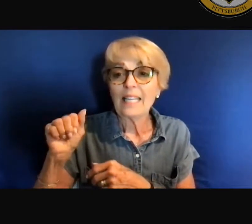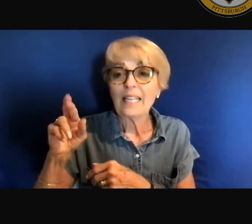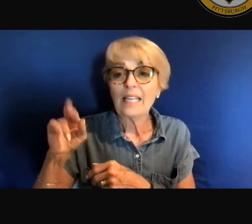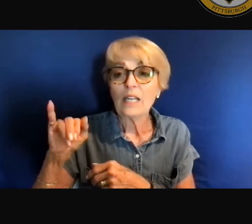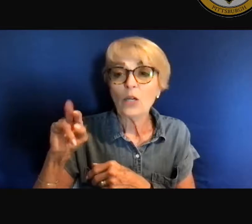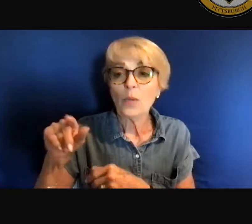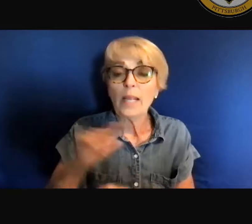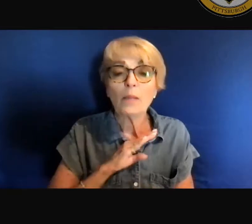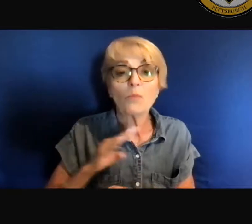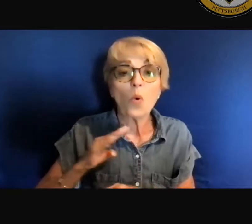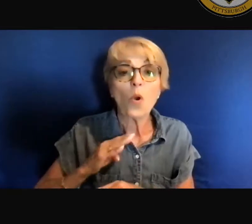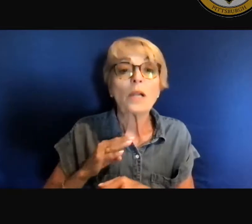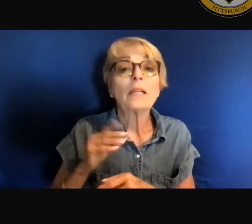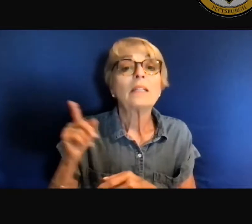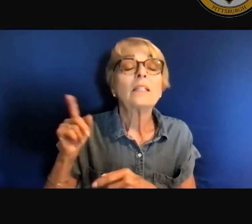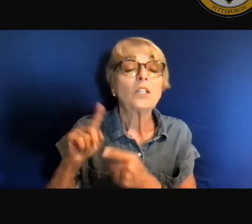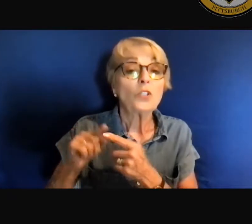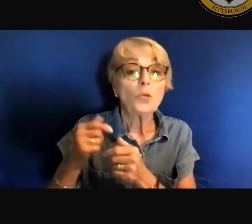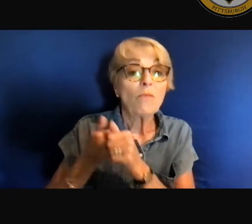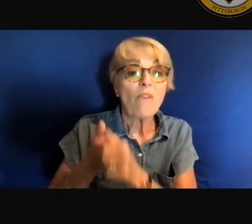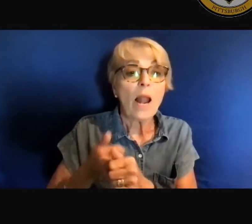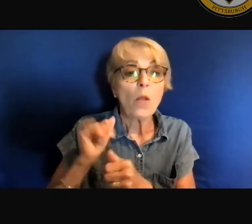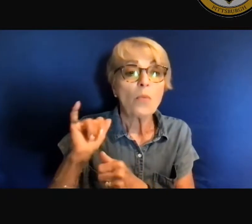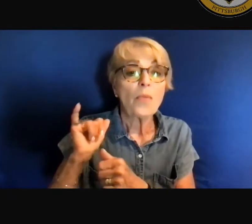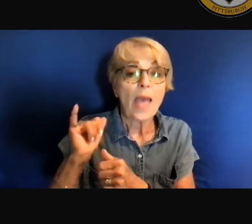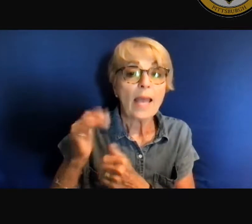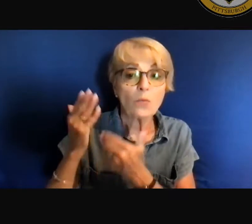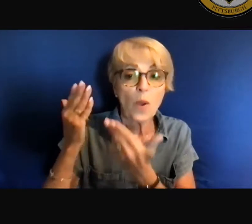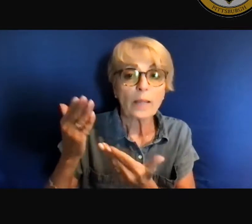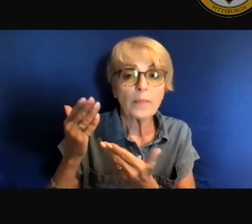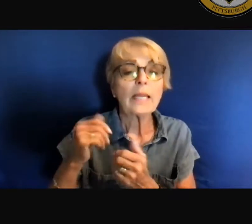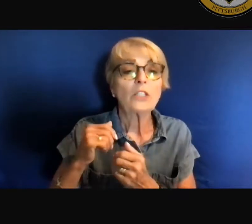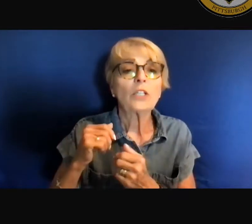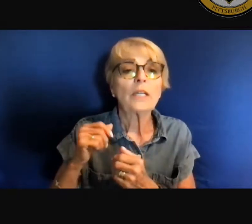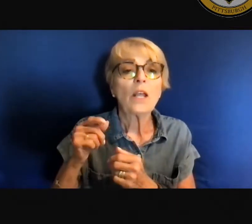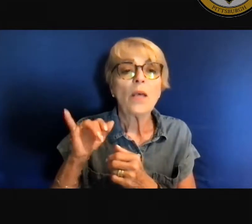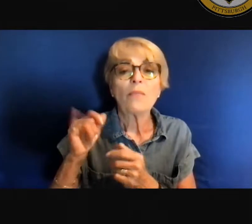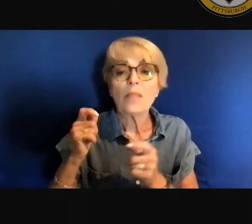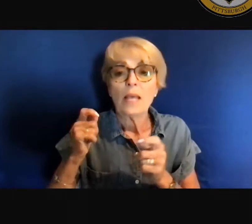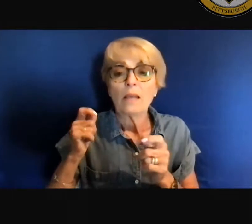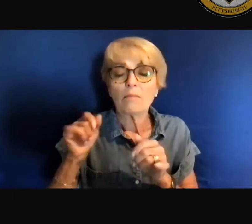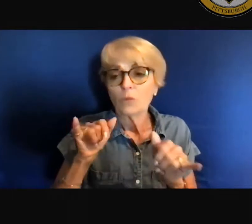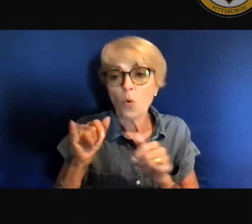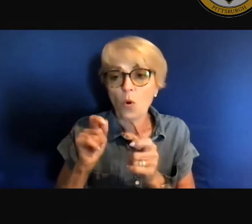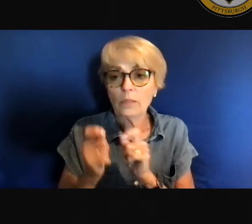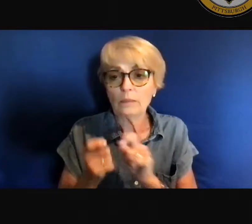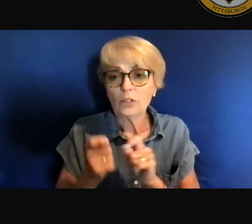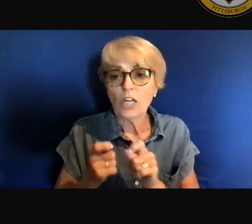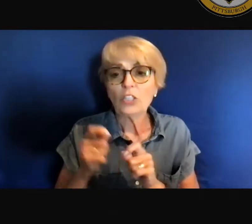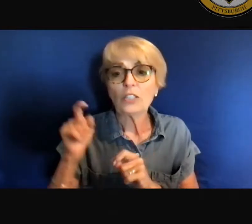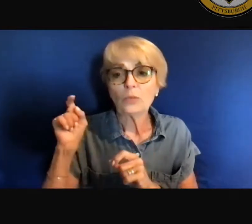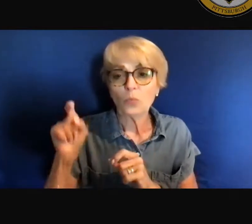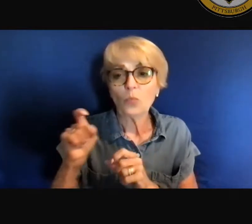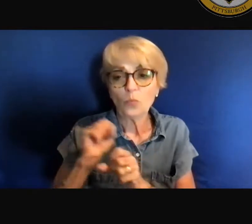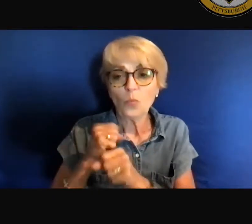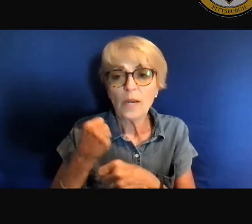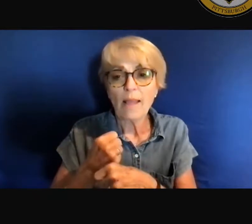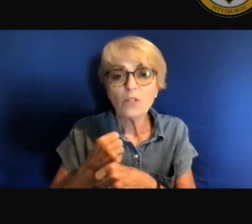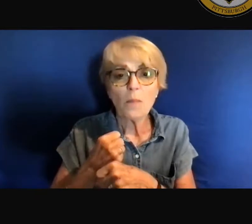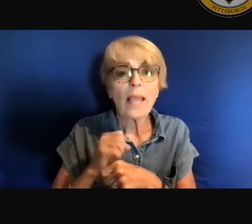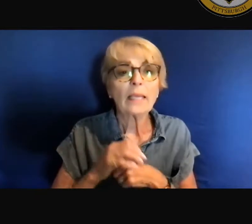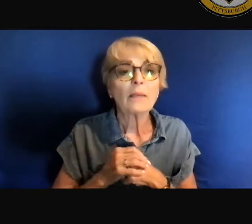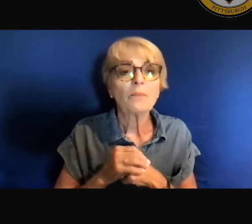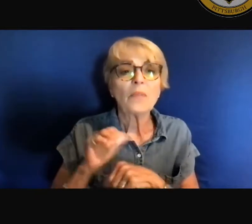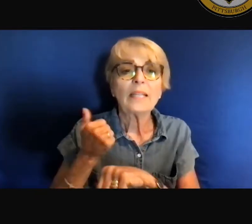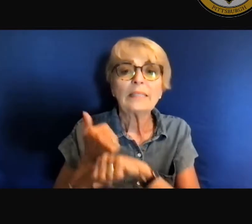follow this recommendation, corresponding changes would need to be made to the established